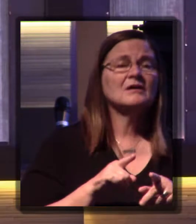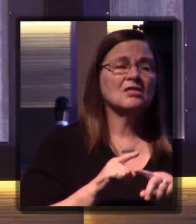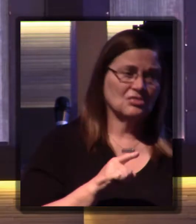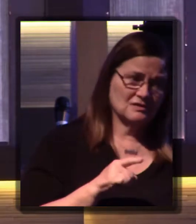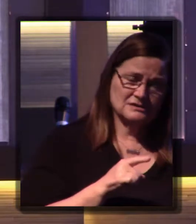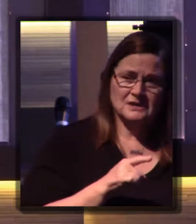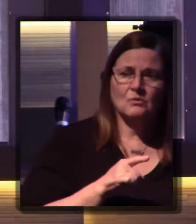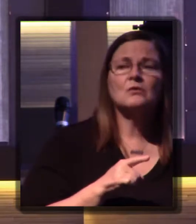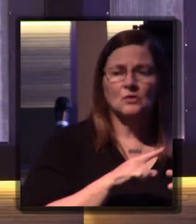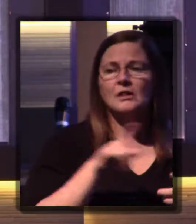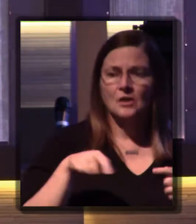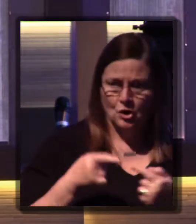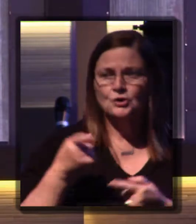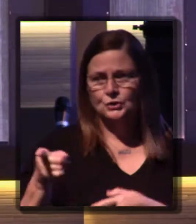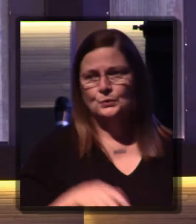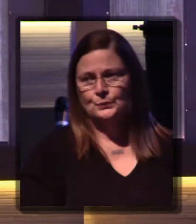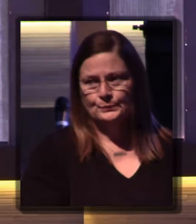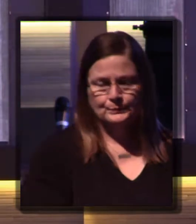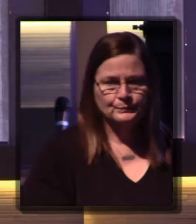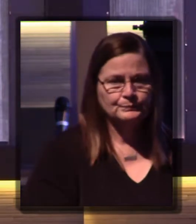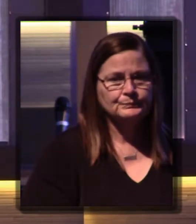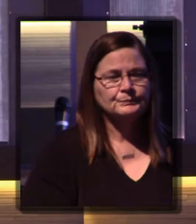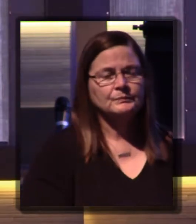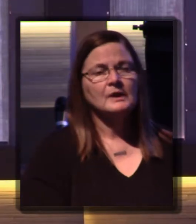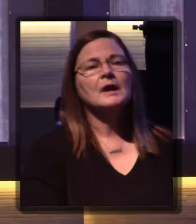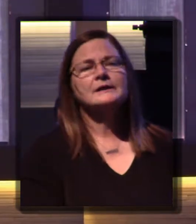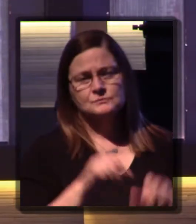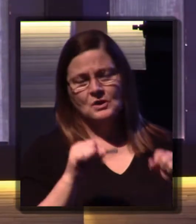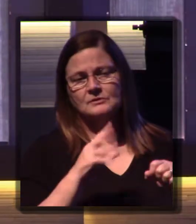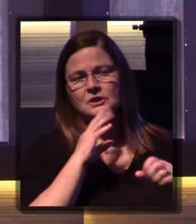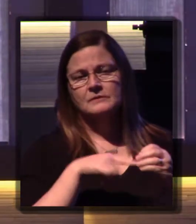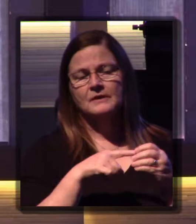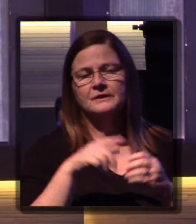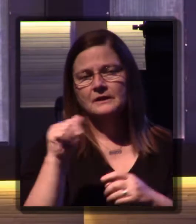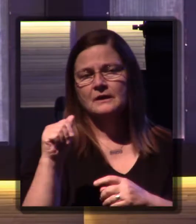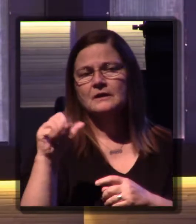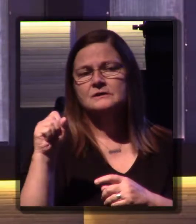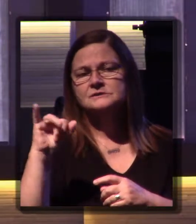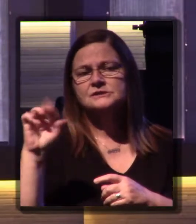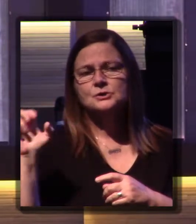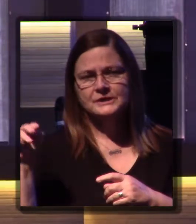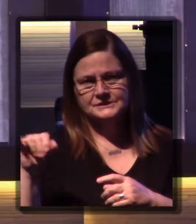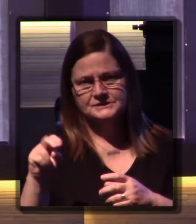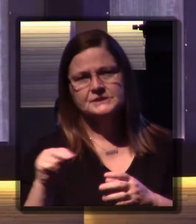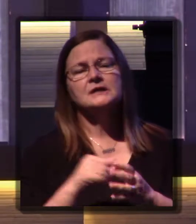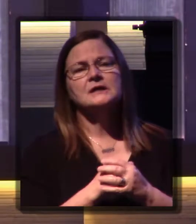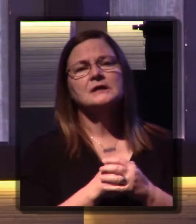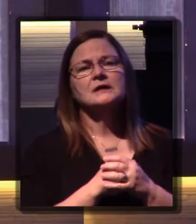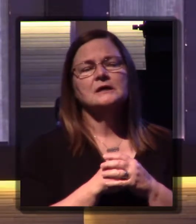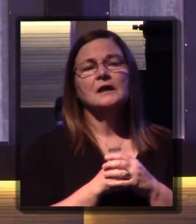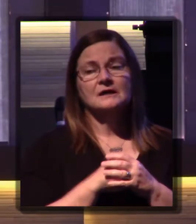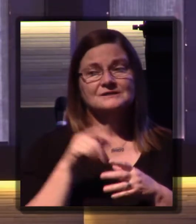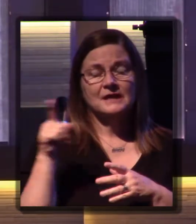very same thing to you. Some other government is going to come along. And he's probably here speaking of the Assyrians, because the Assyrians are going to